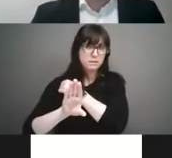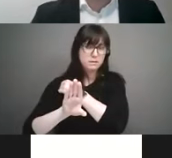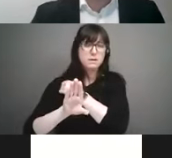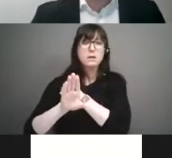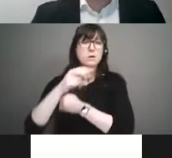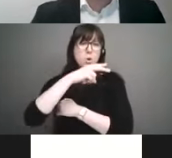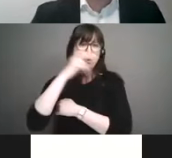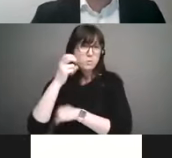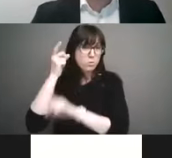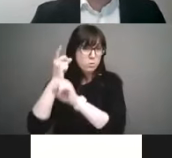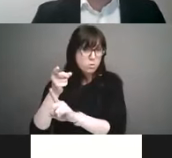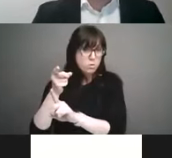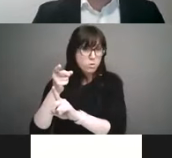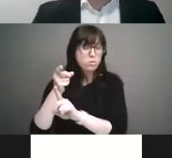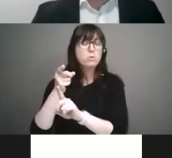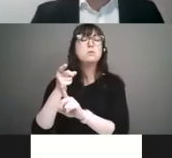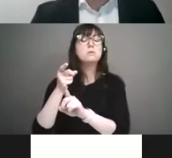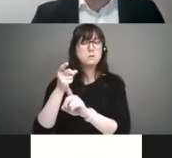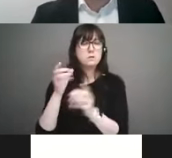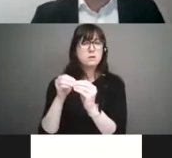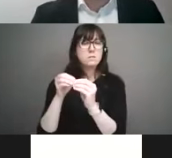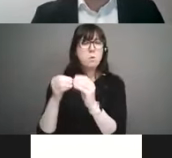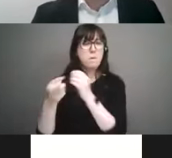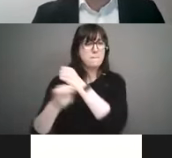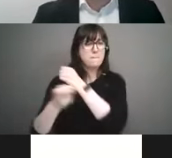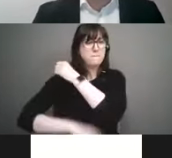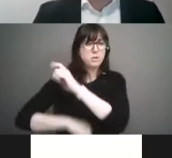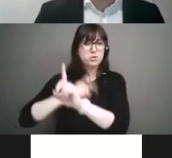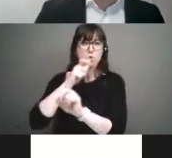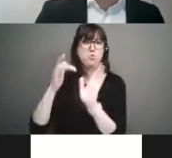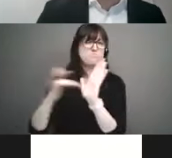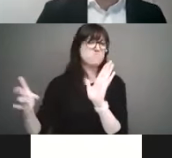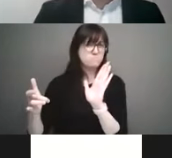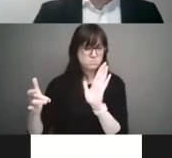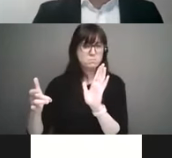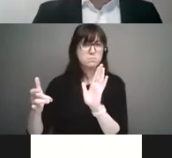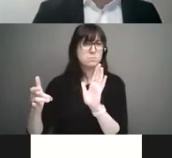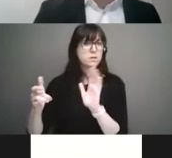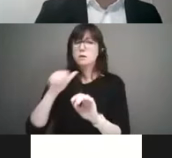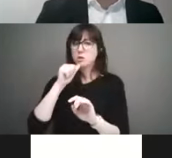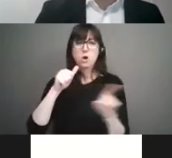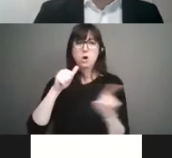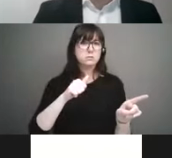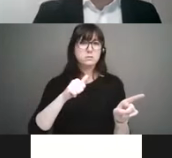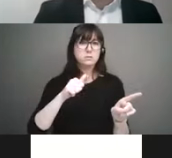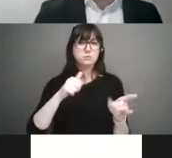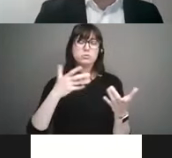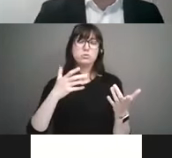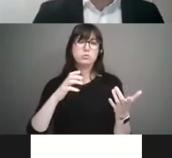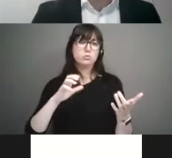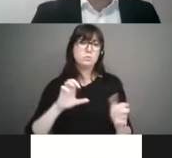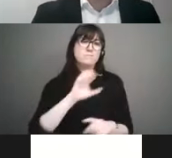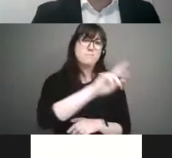criminal objective is more to punish the wrongdoer as opposed to making the victim whole, which is the goal of